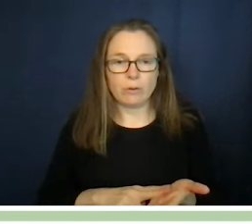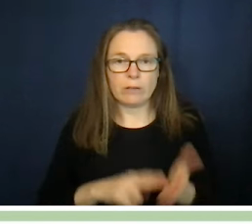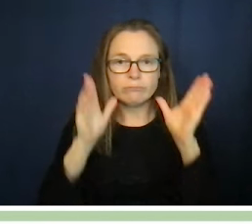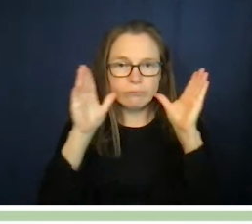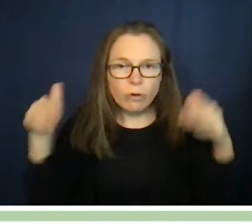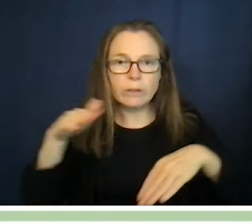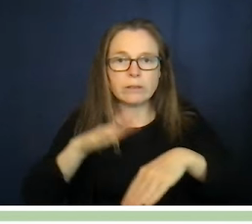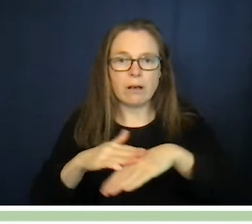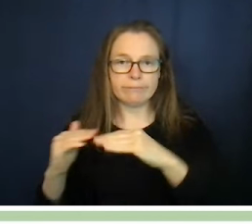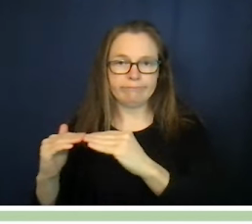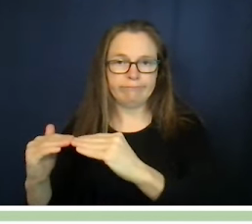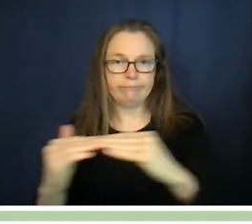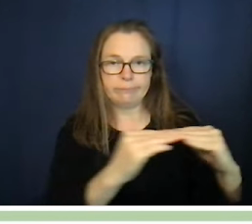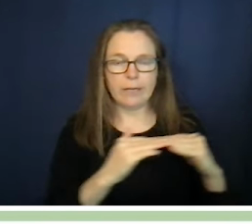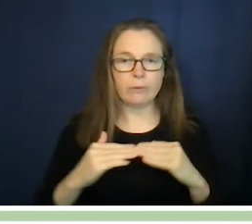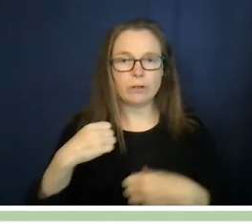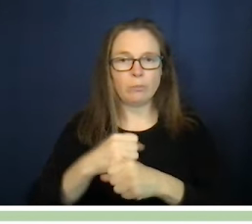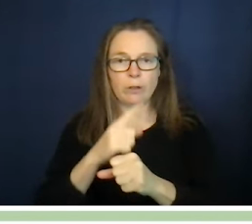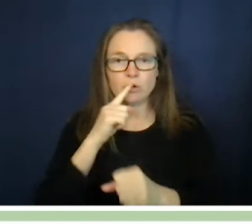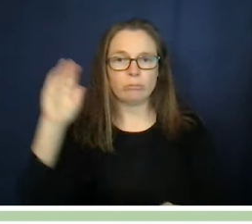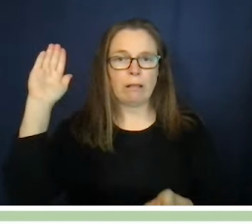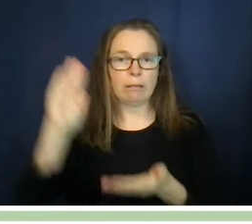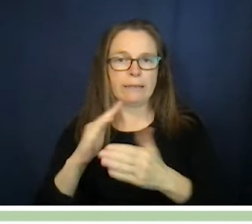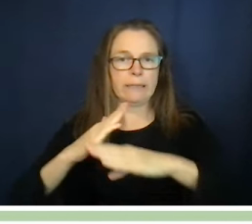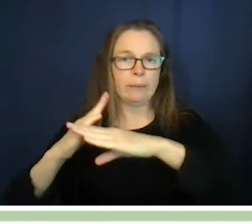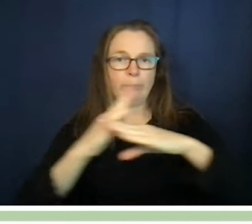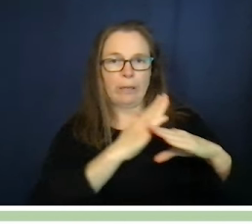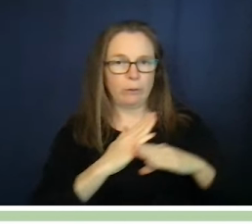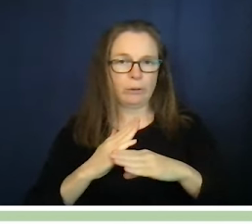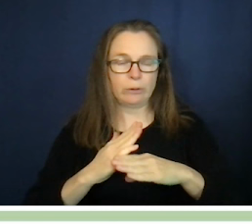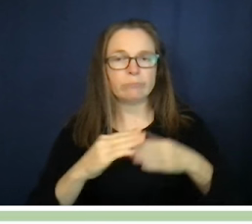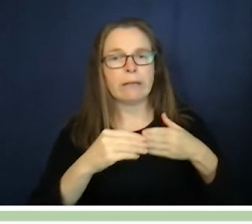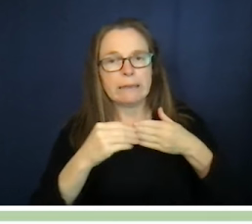equity lens applied and reducing barriers and leading with race.